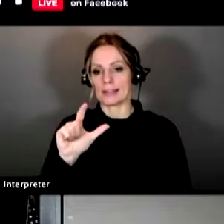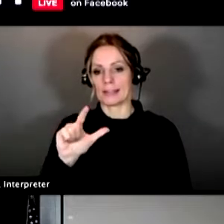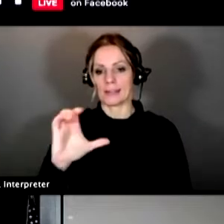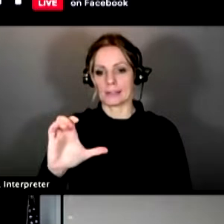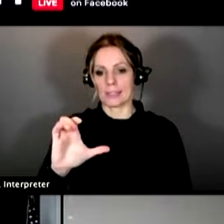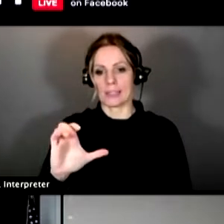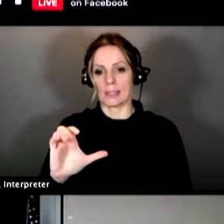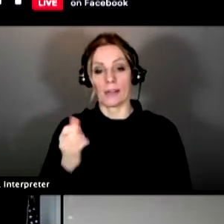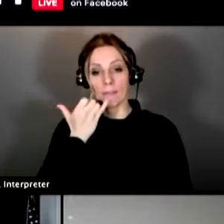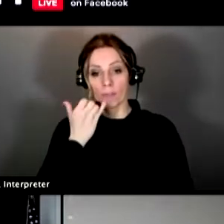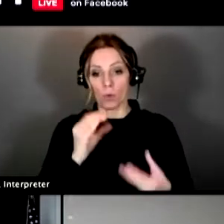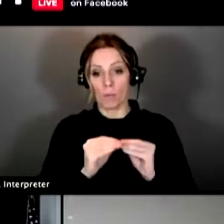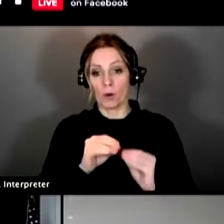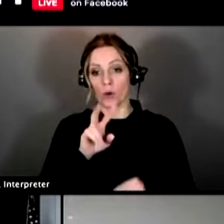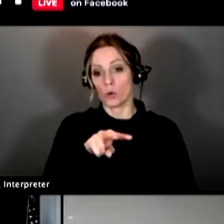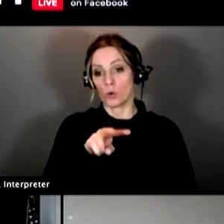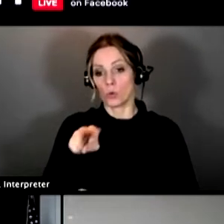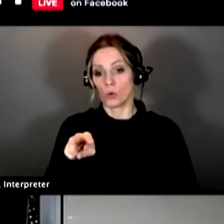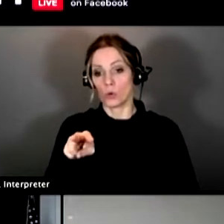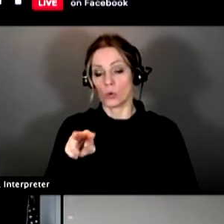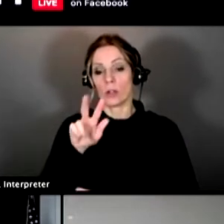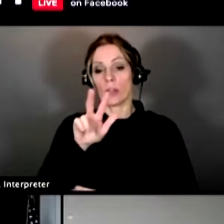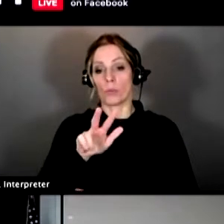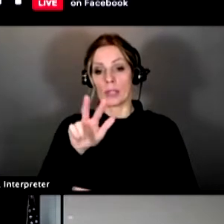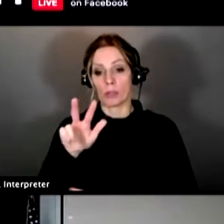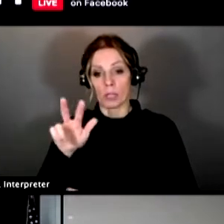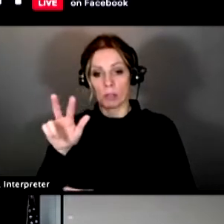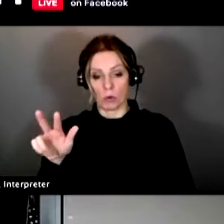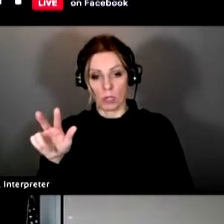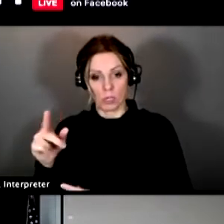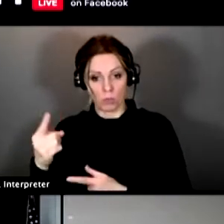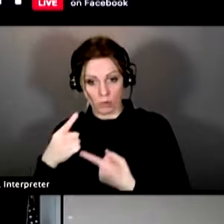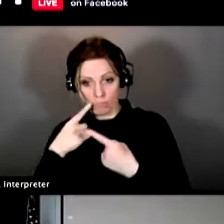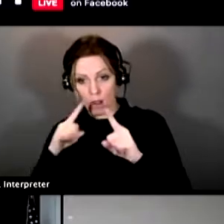goes through, you can text your comments to us or go to